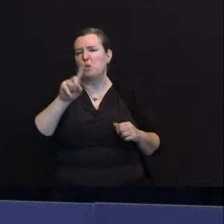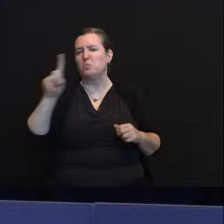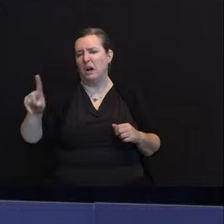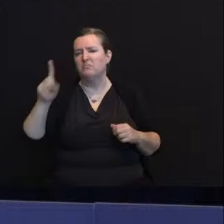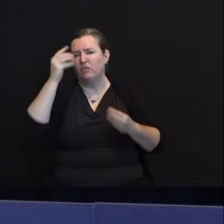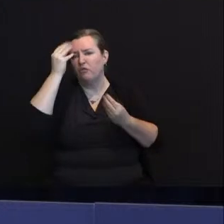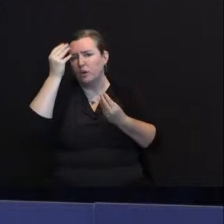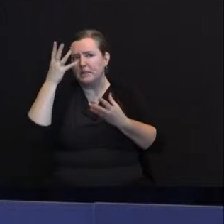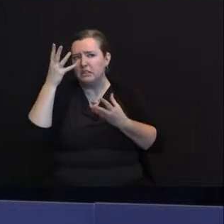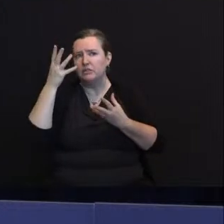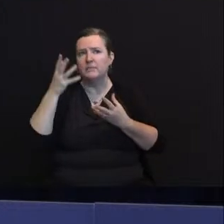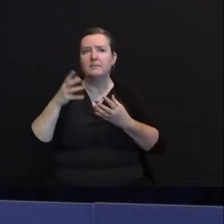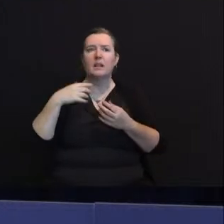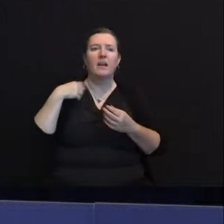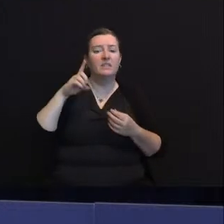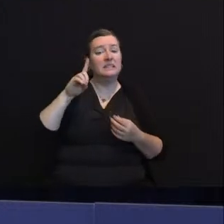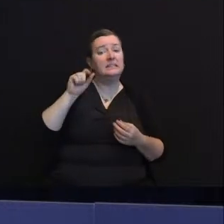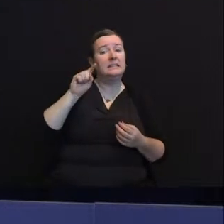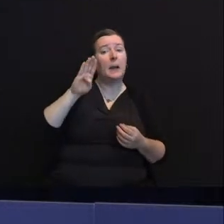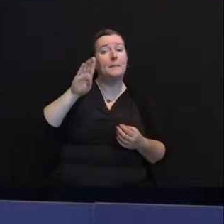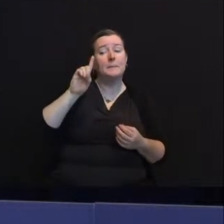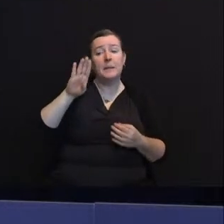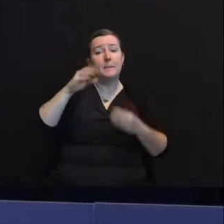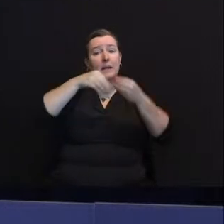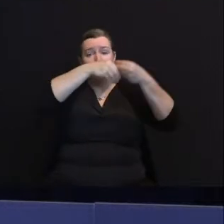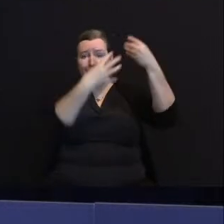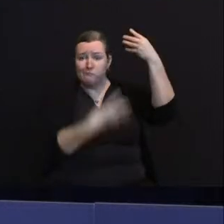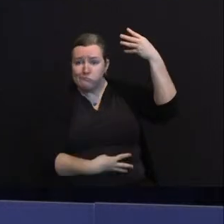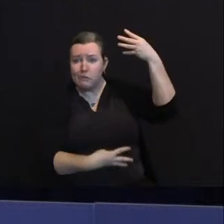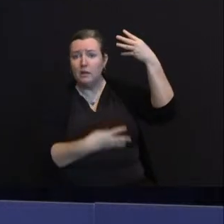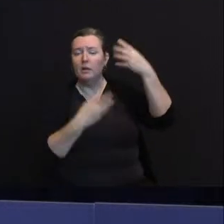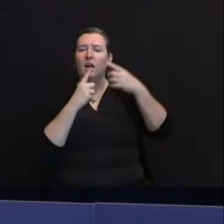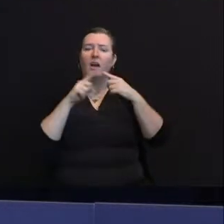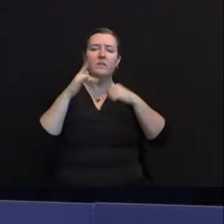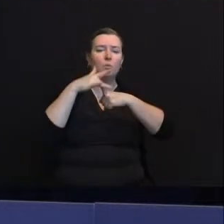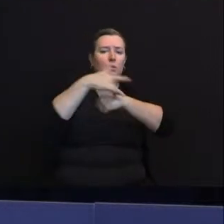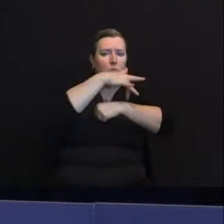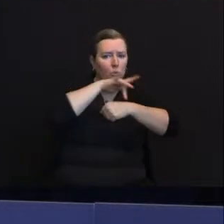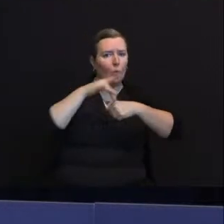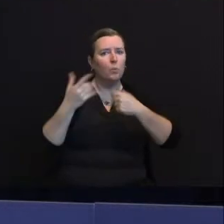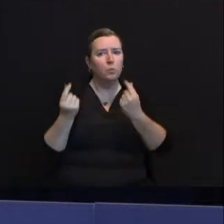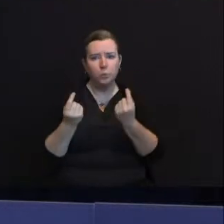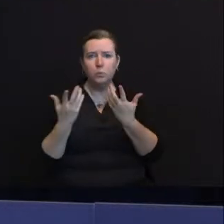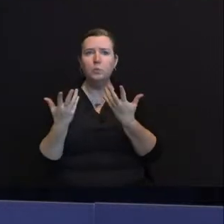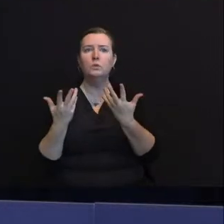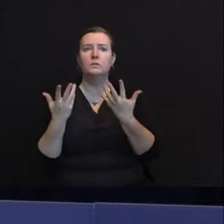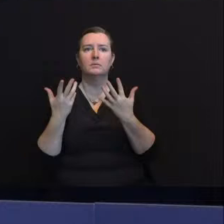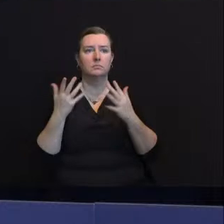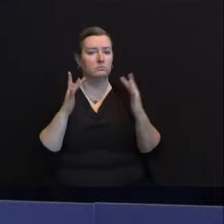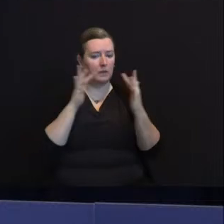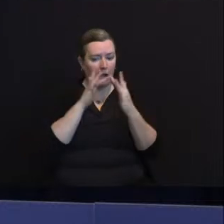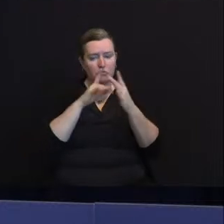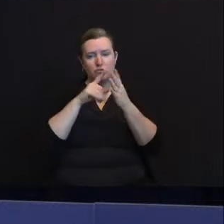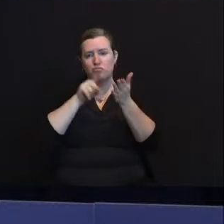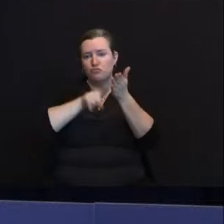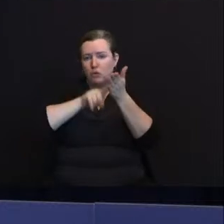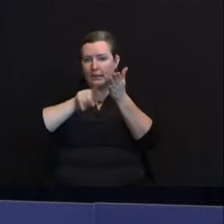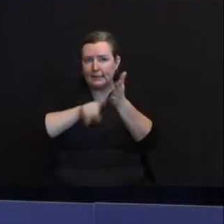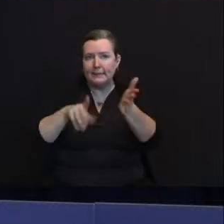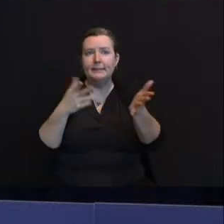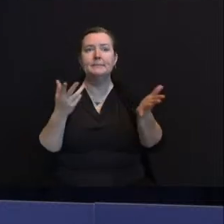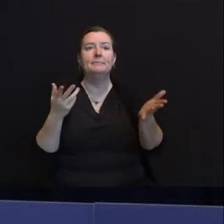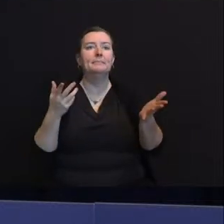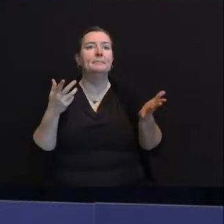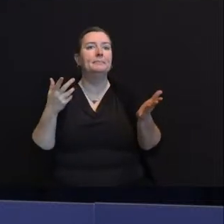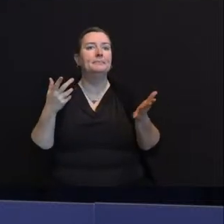with resources to support contact tracers to provide linkages to various local social support